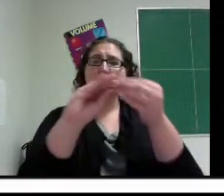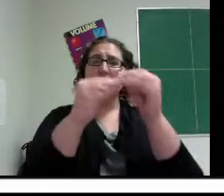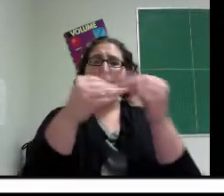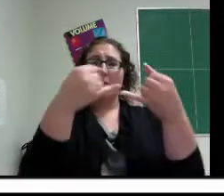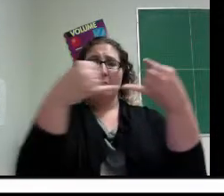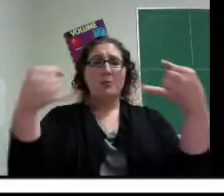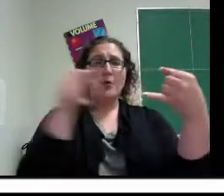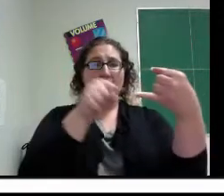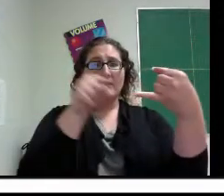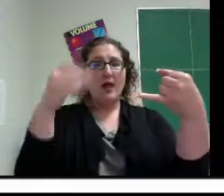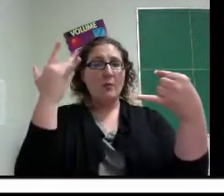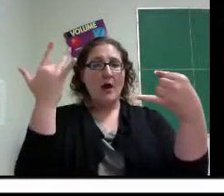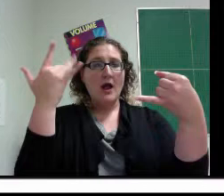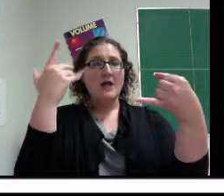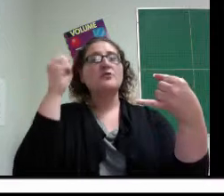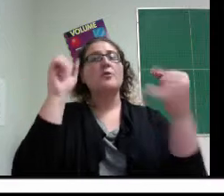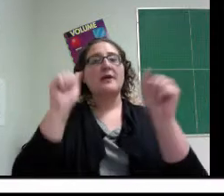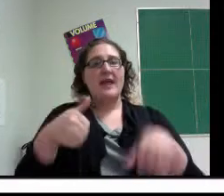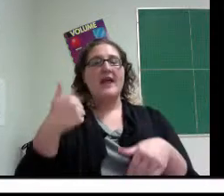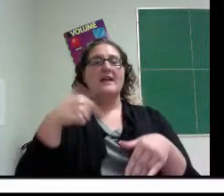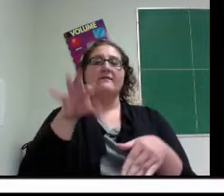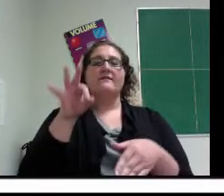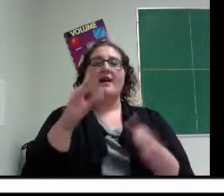we can find the segment length.